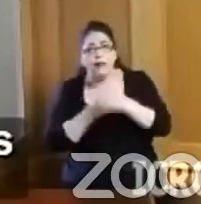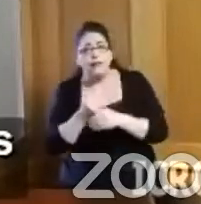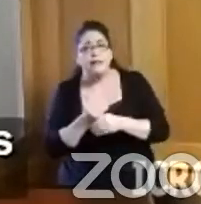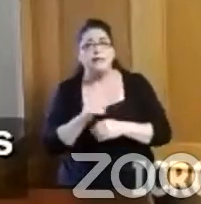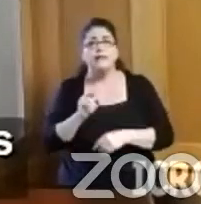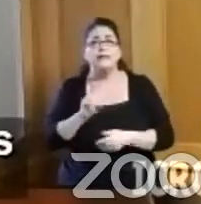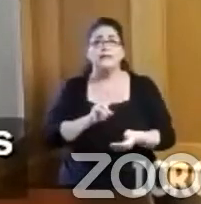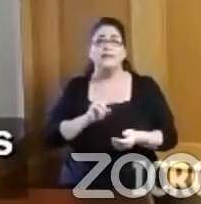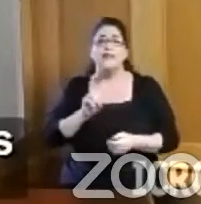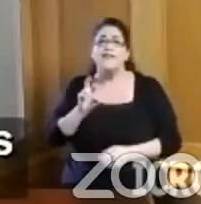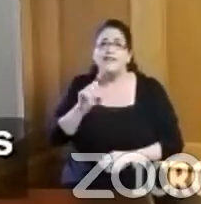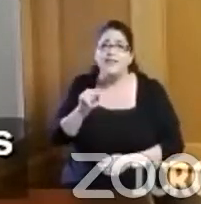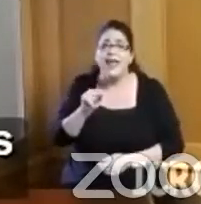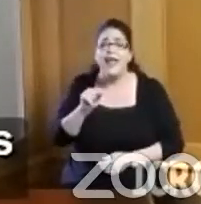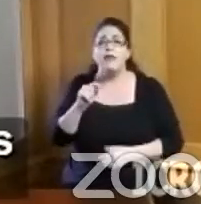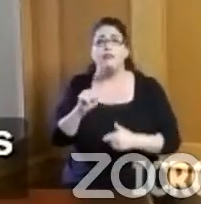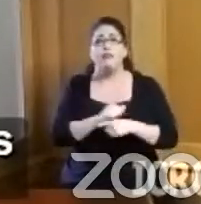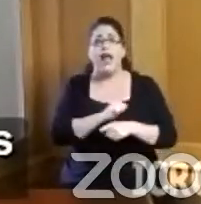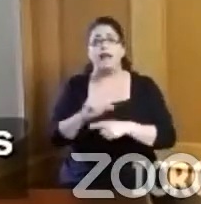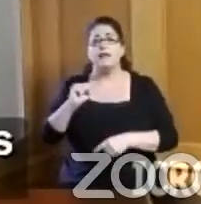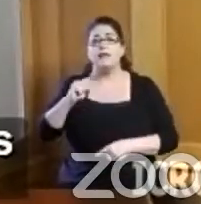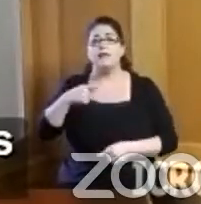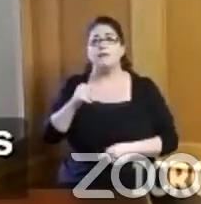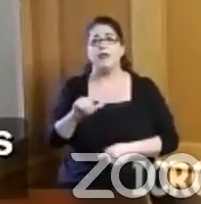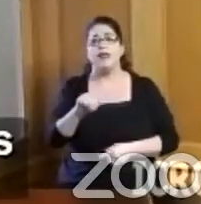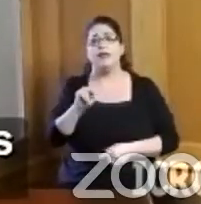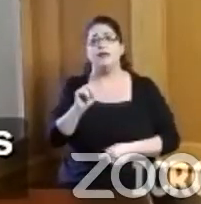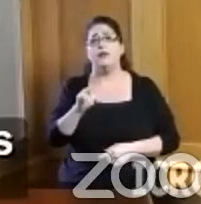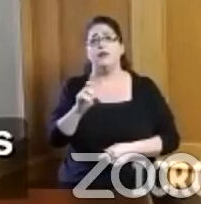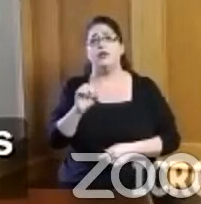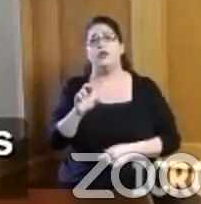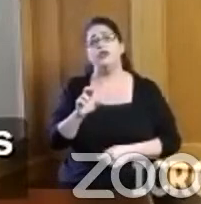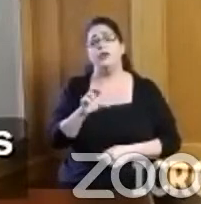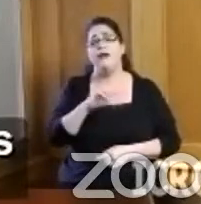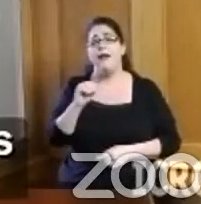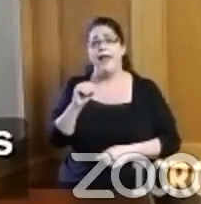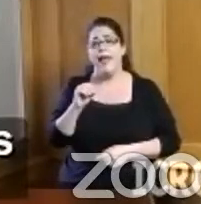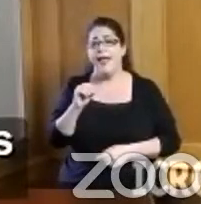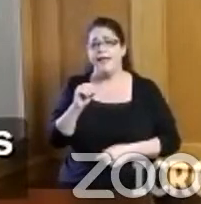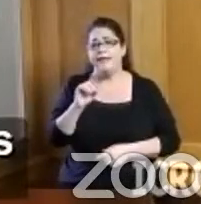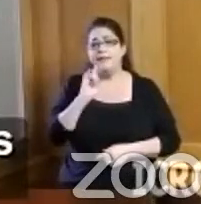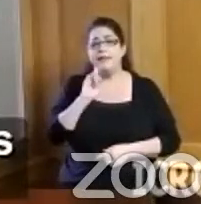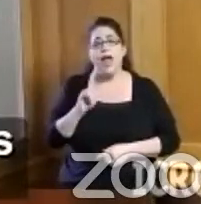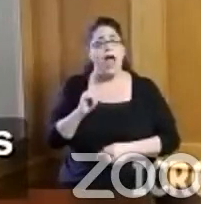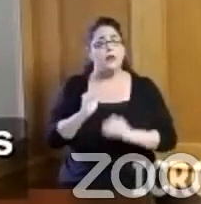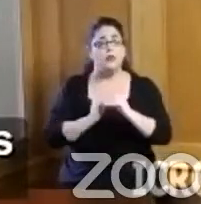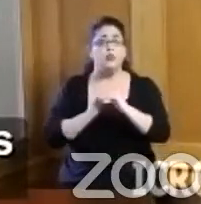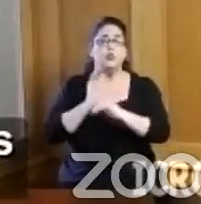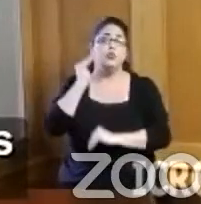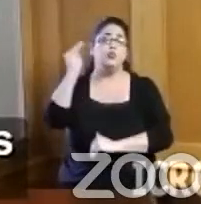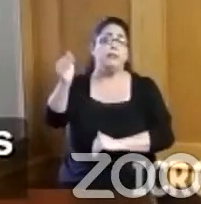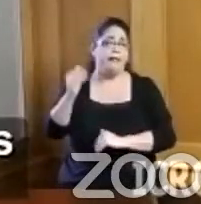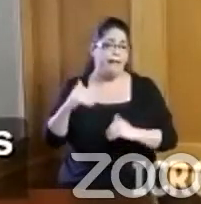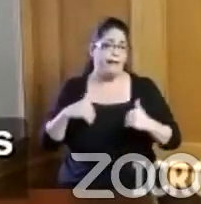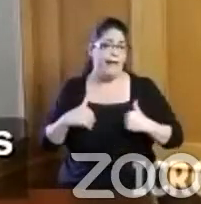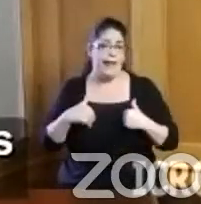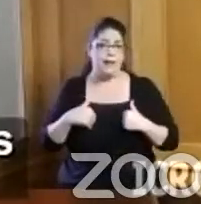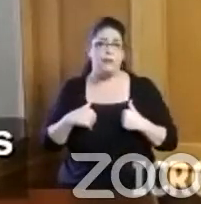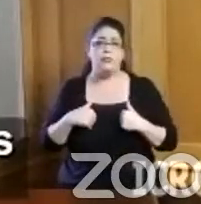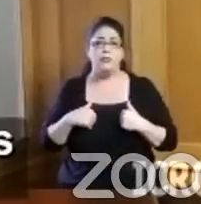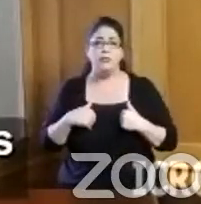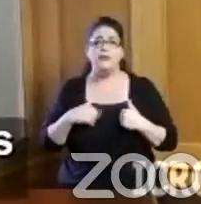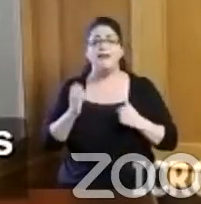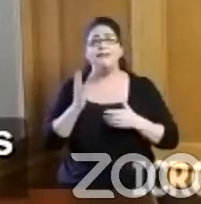veterinary practices, spay, neuter, and as I'm sure you observe, the crisis of overpopulation and of